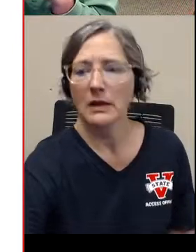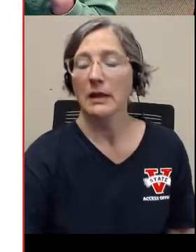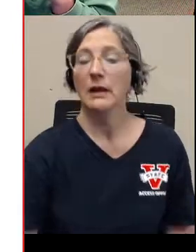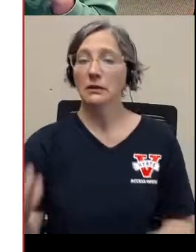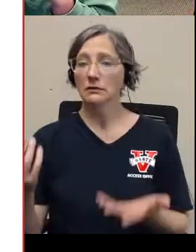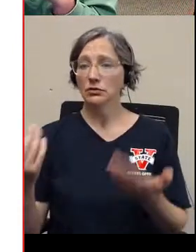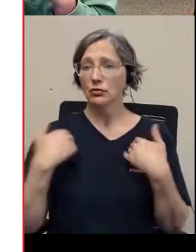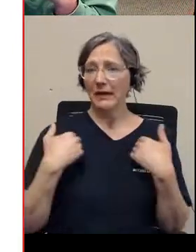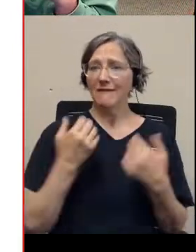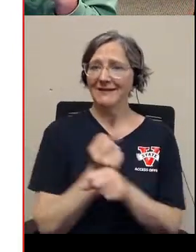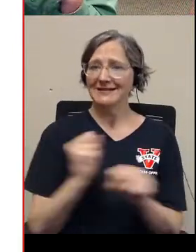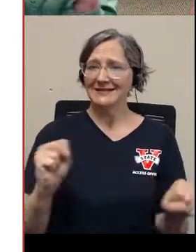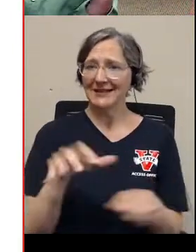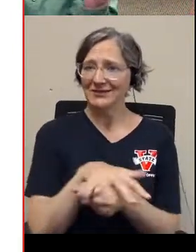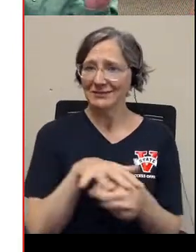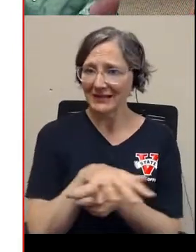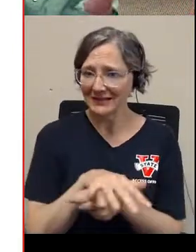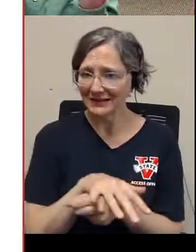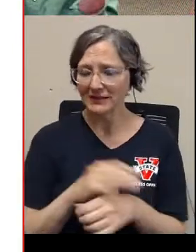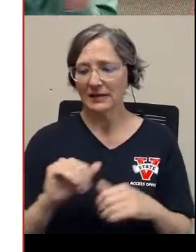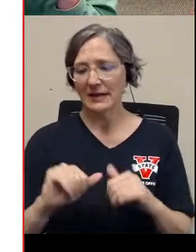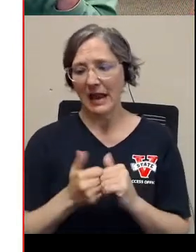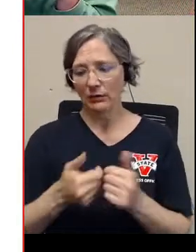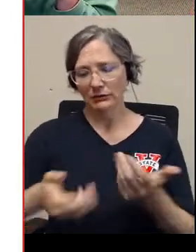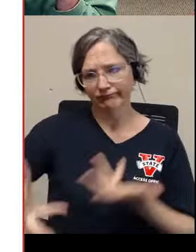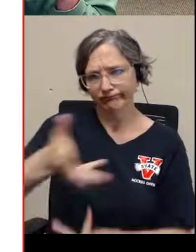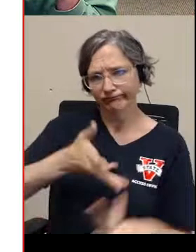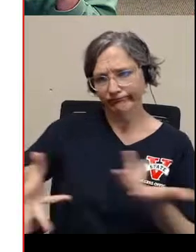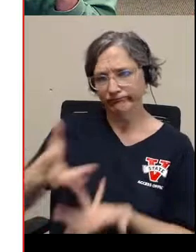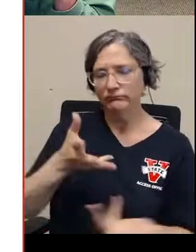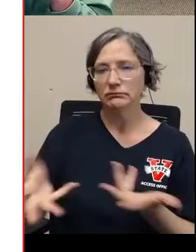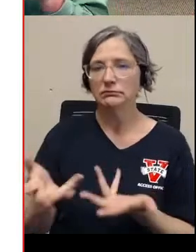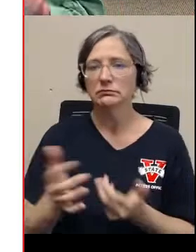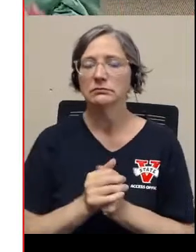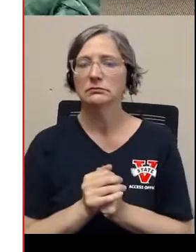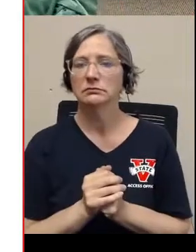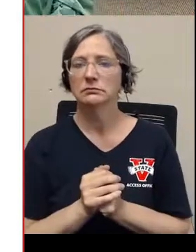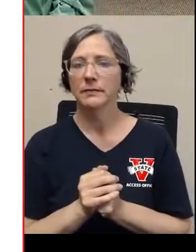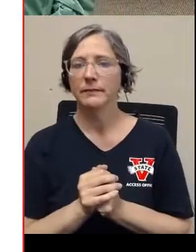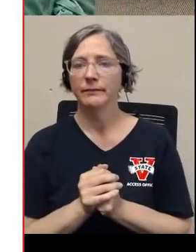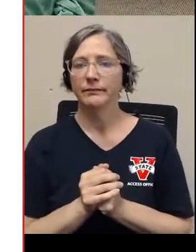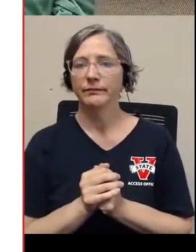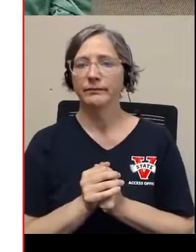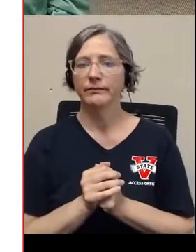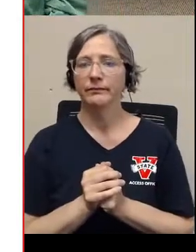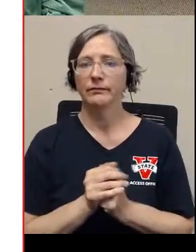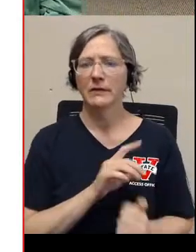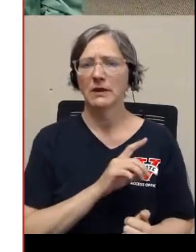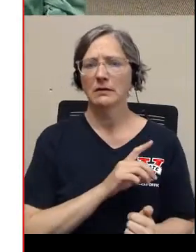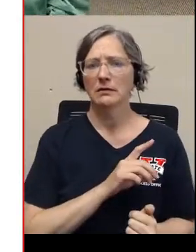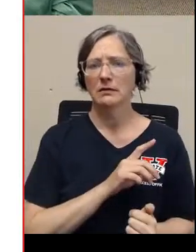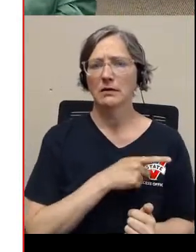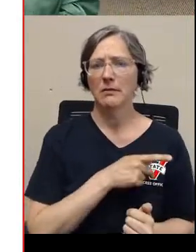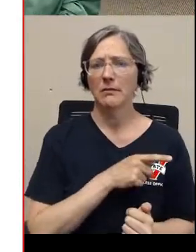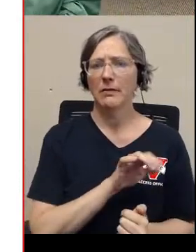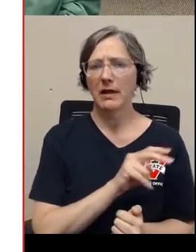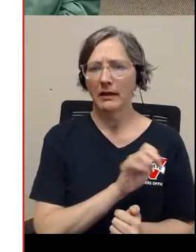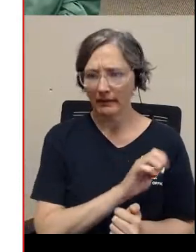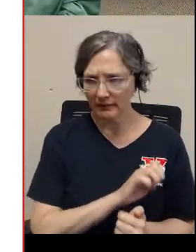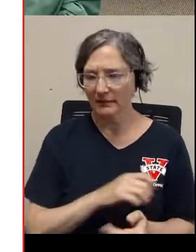safe space, and how we're interacting with one another? So the idea that our